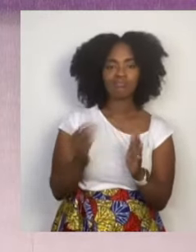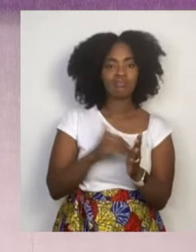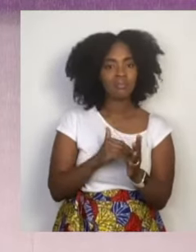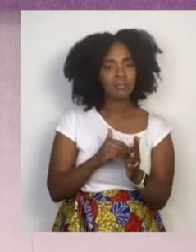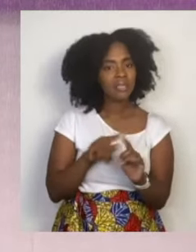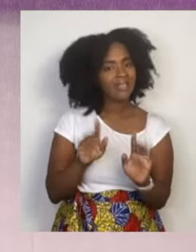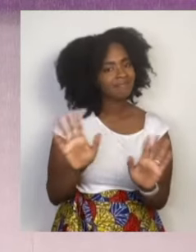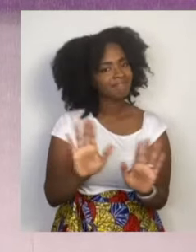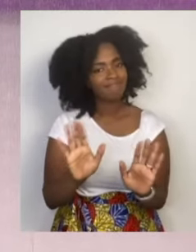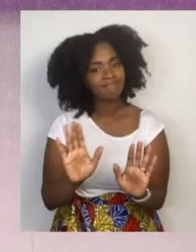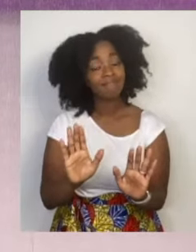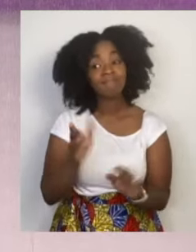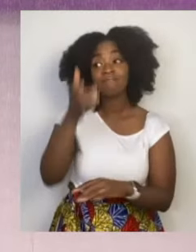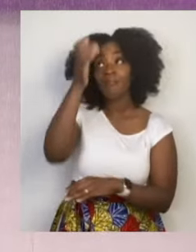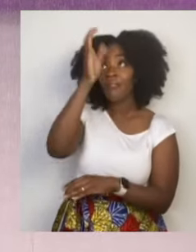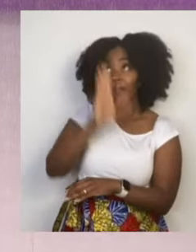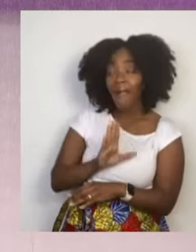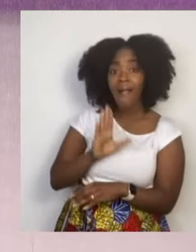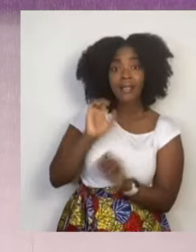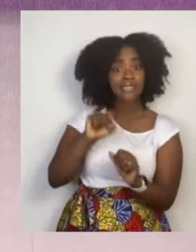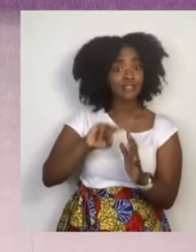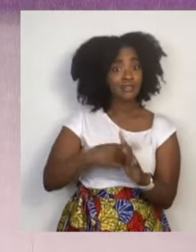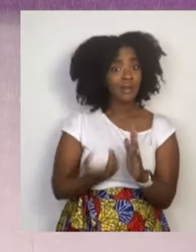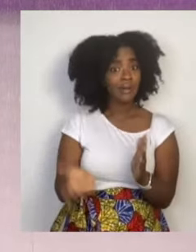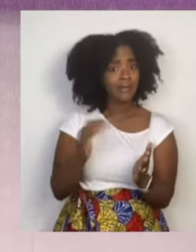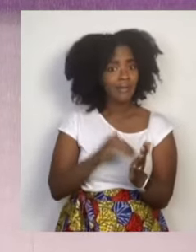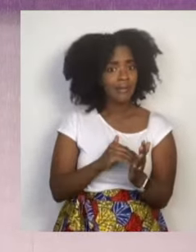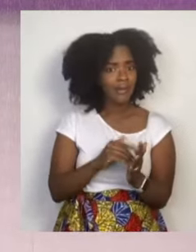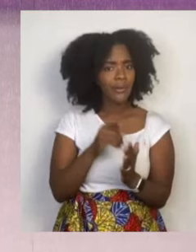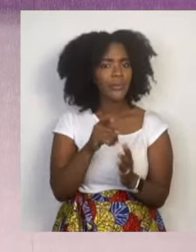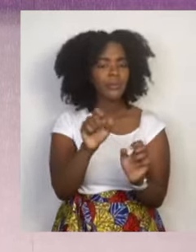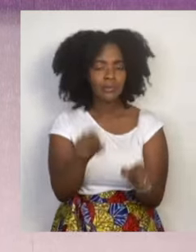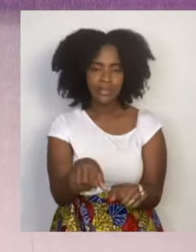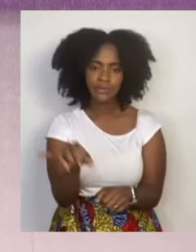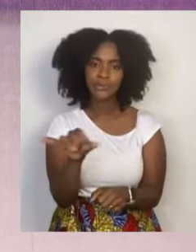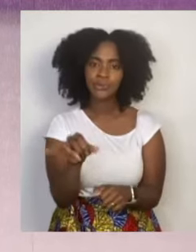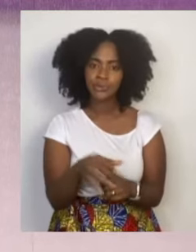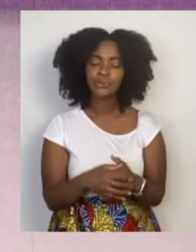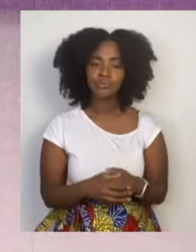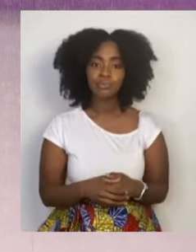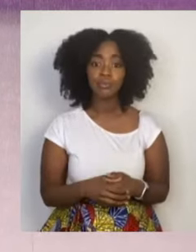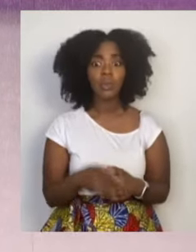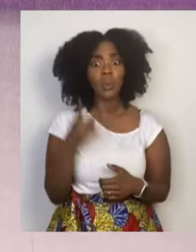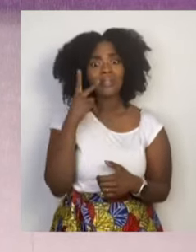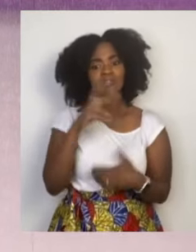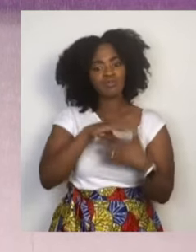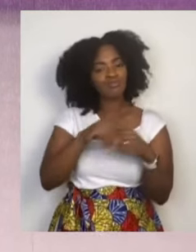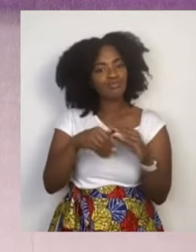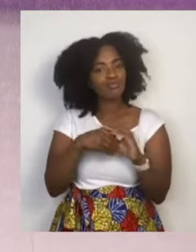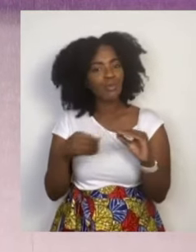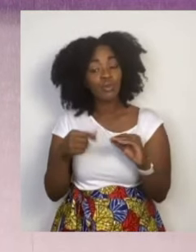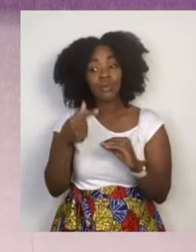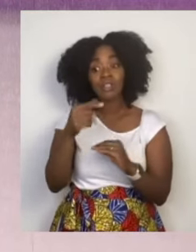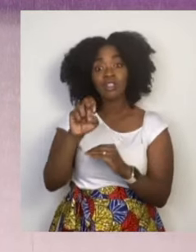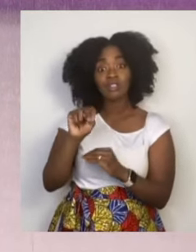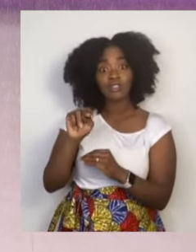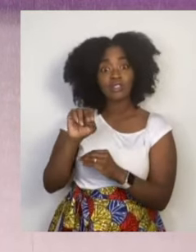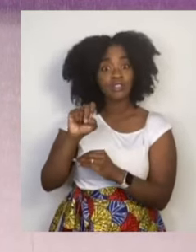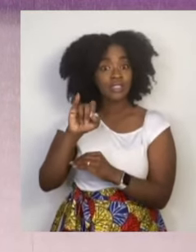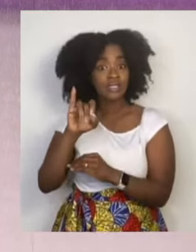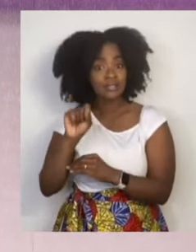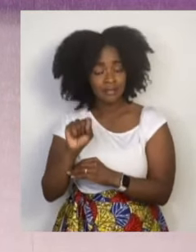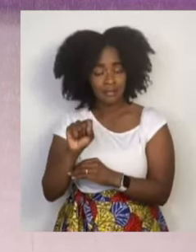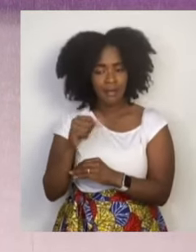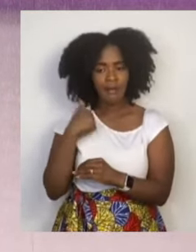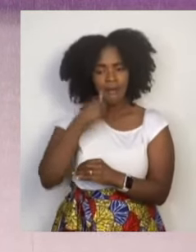see through the story in Genesis that there was a man by the name of Noah. And the Bible says